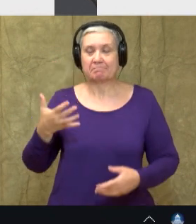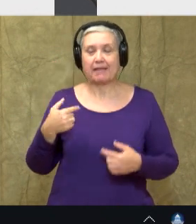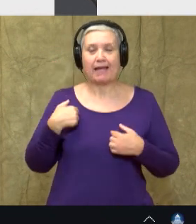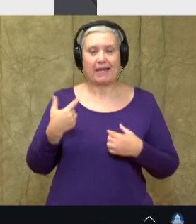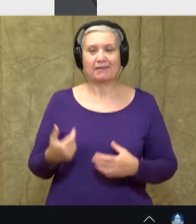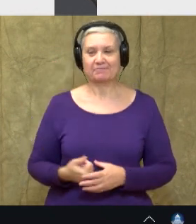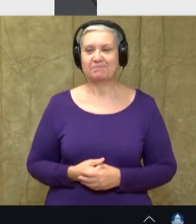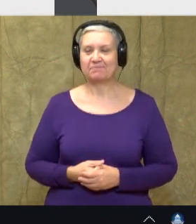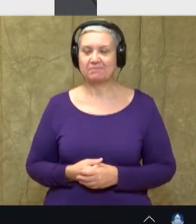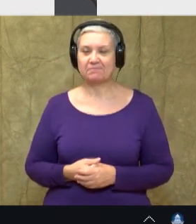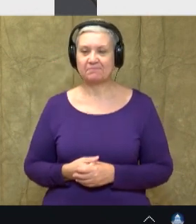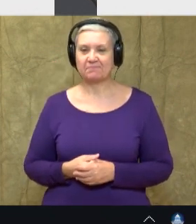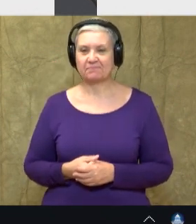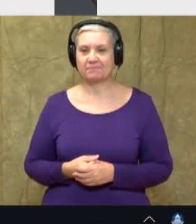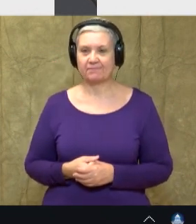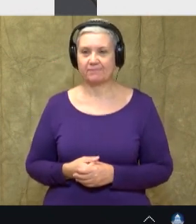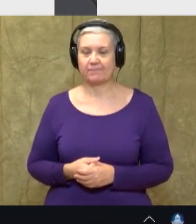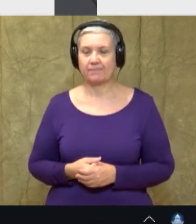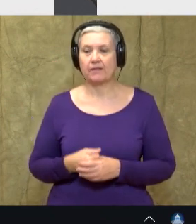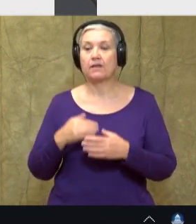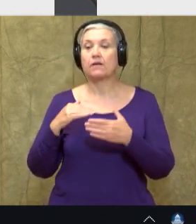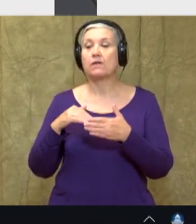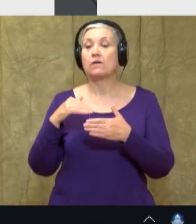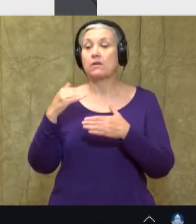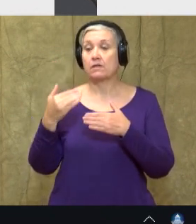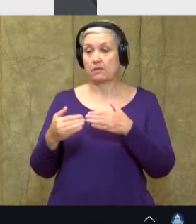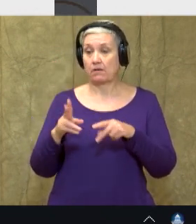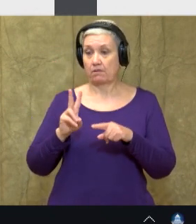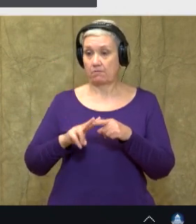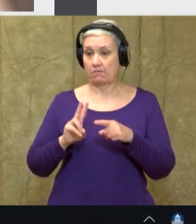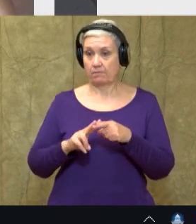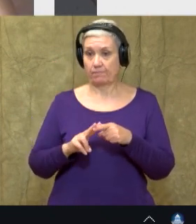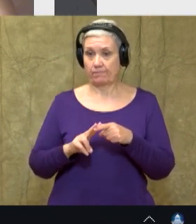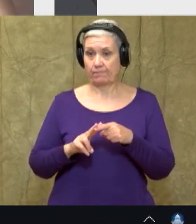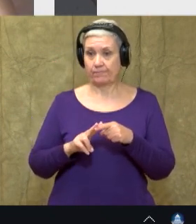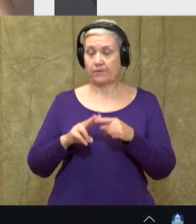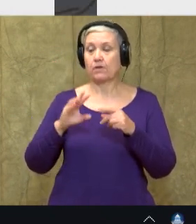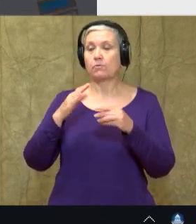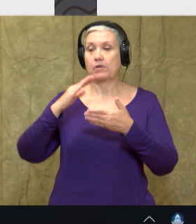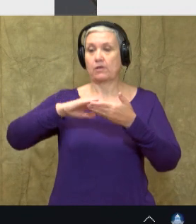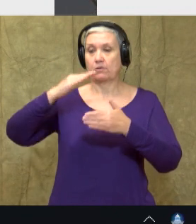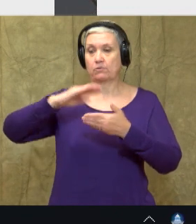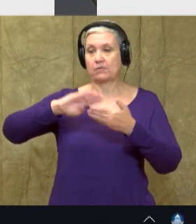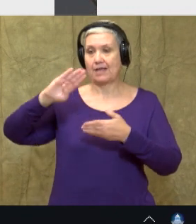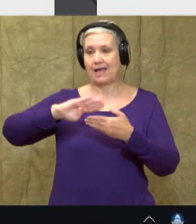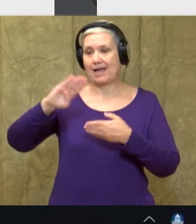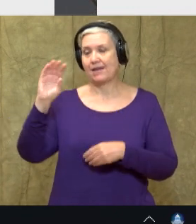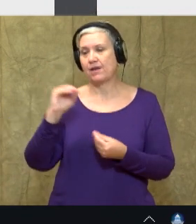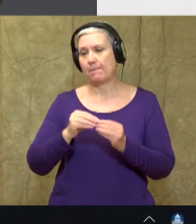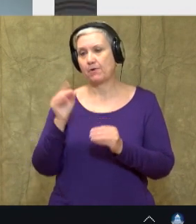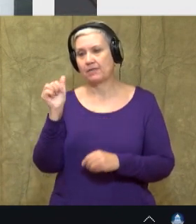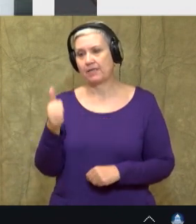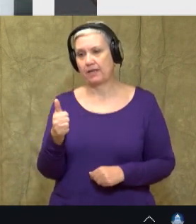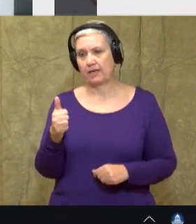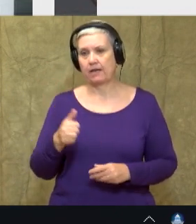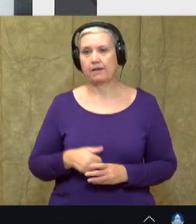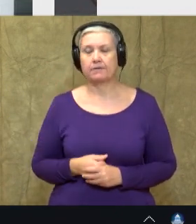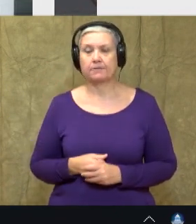yes. Our next vocabulary word, we're on slide number 10.